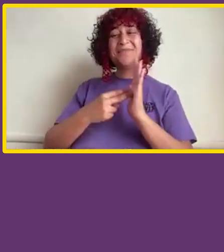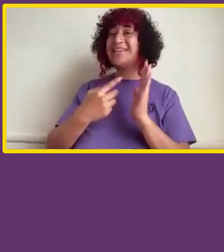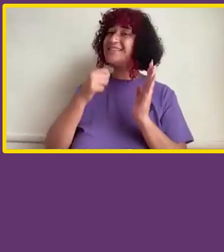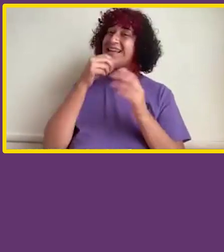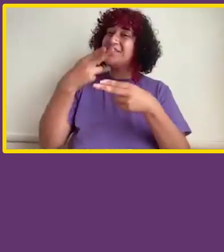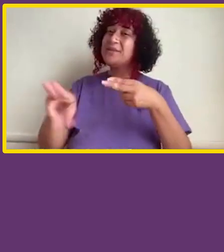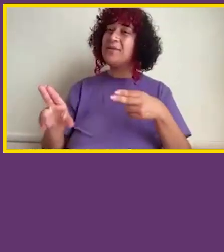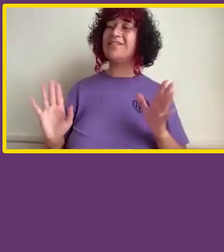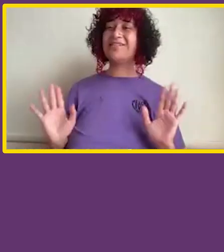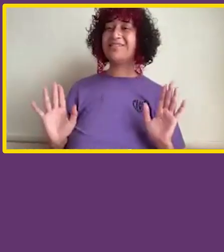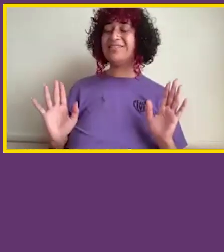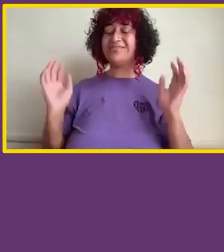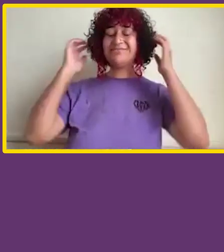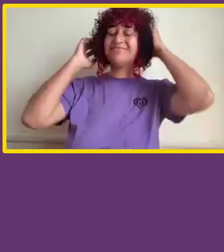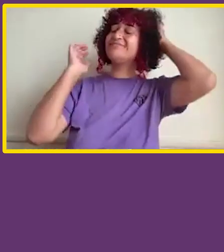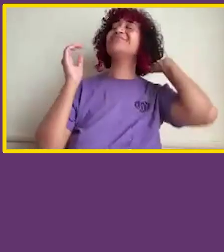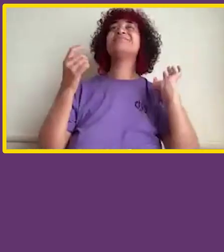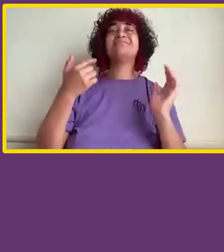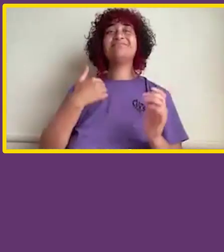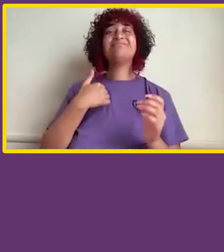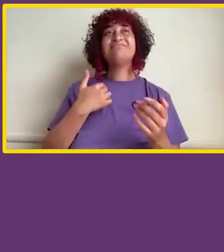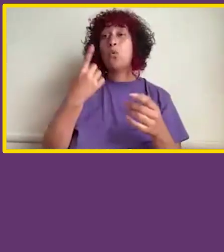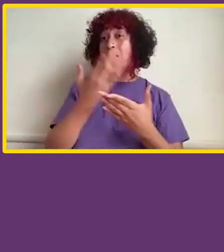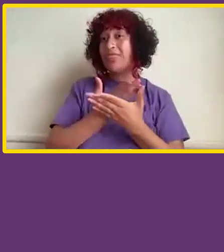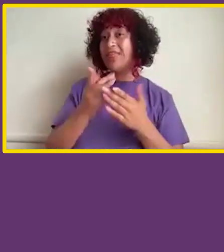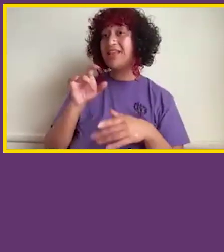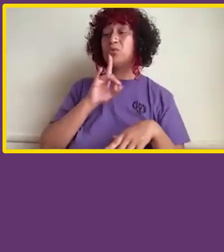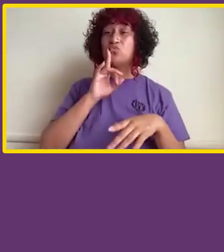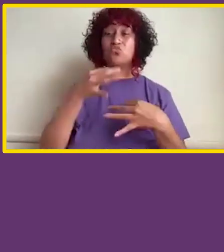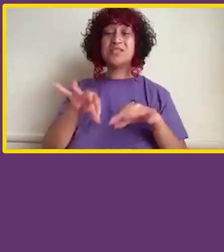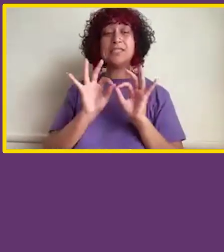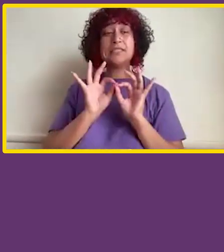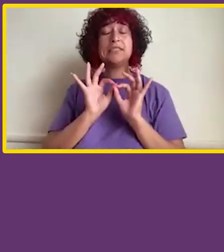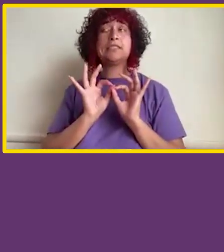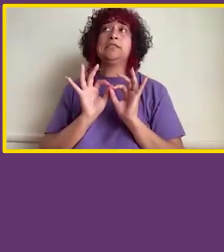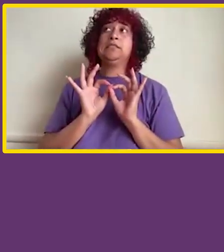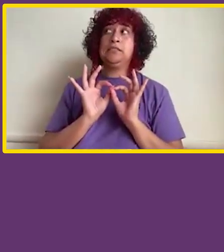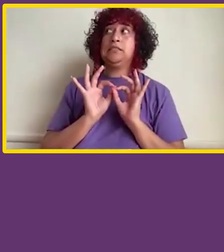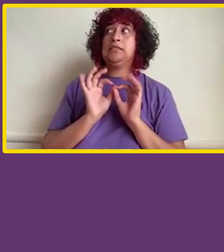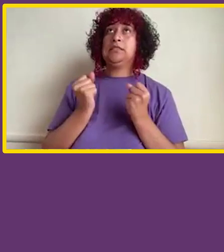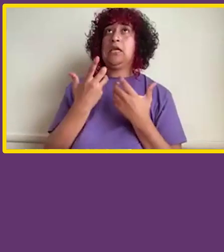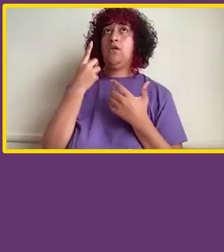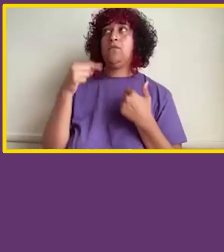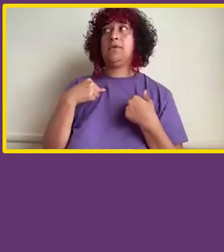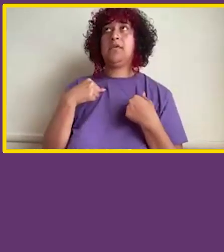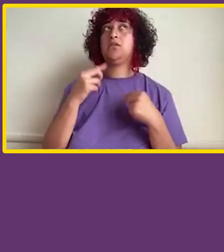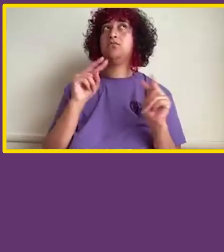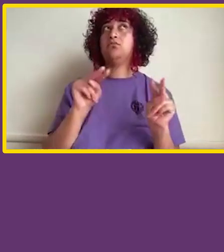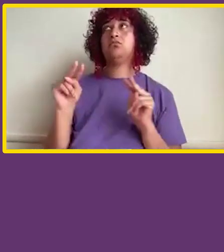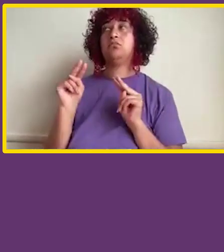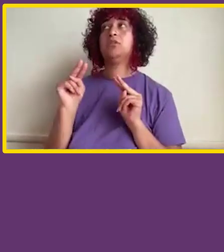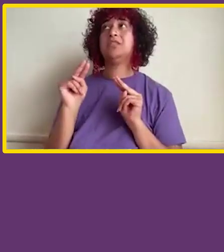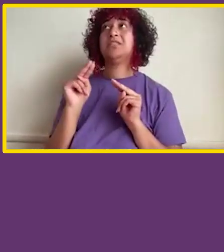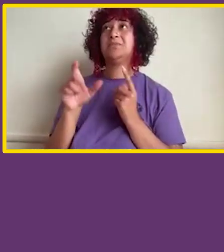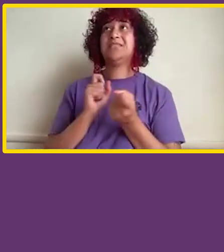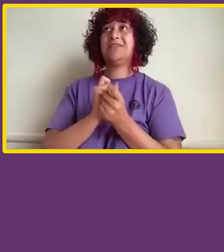simple. And so, but I do, one thing that has been really, I think, disturbing for me to see has been specifically the attacks